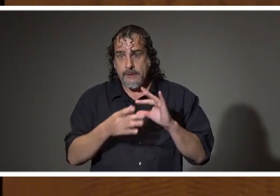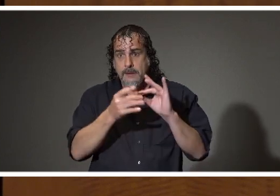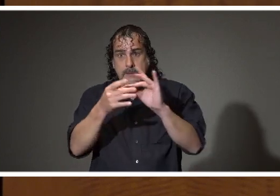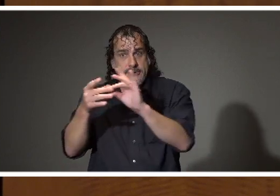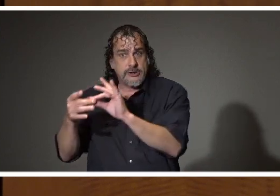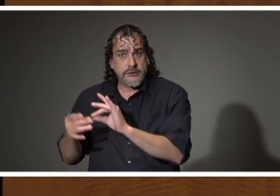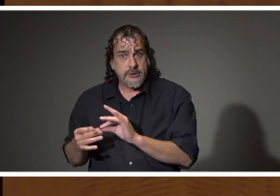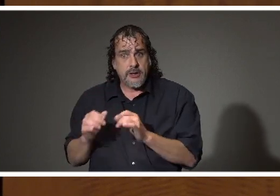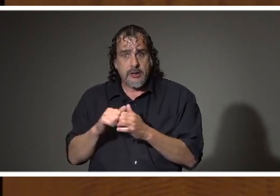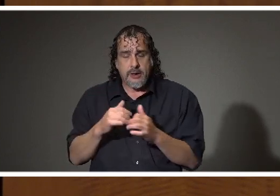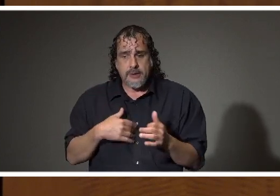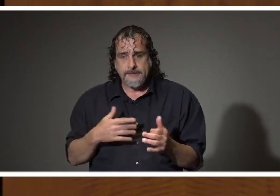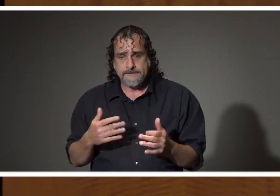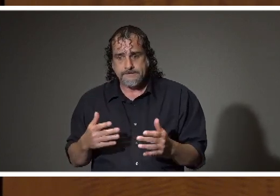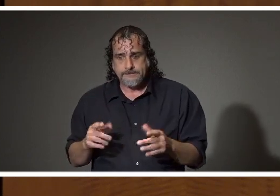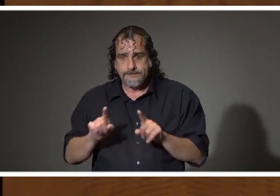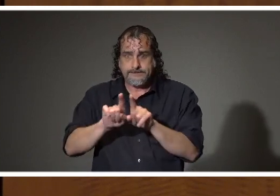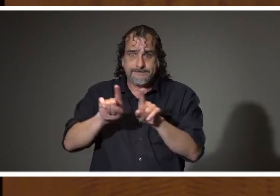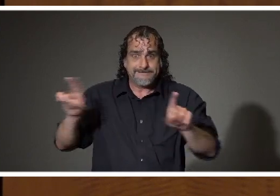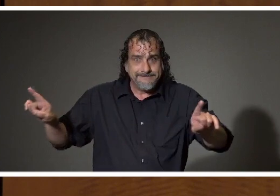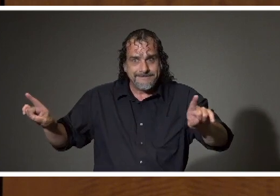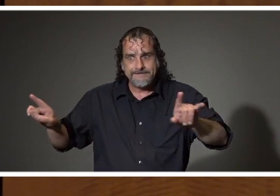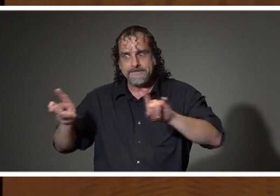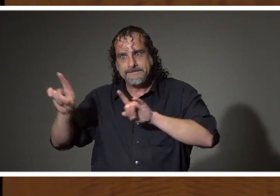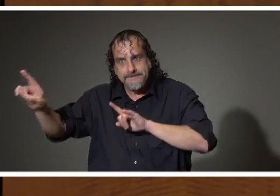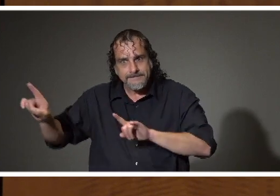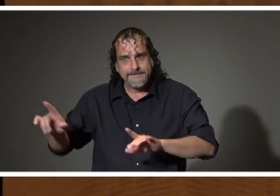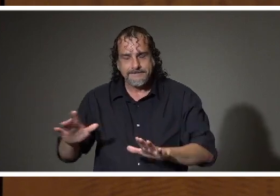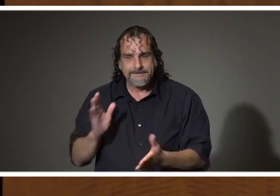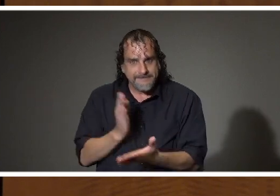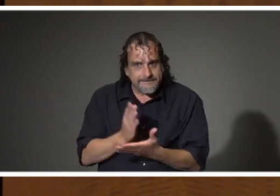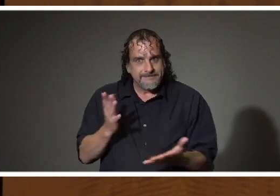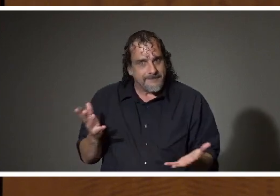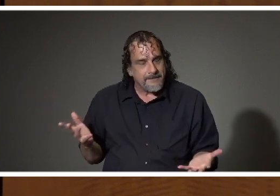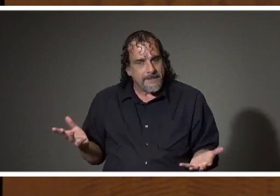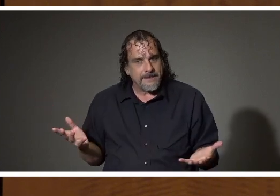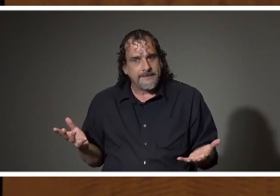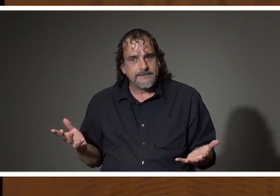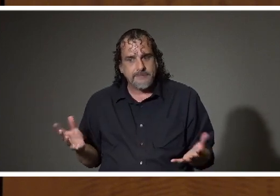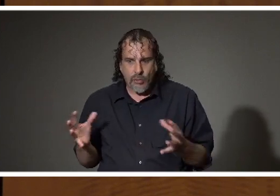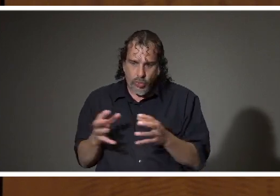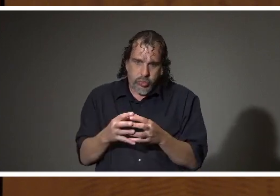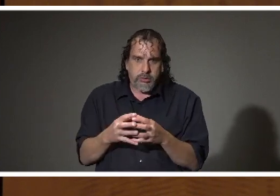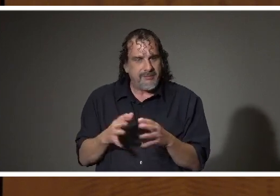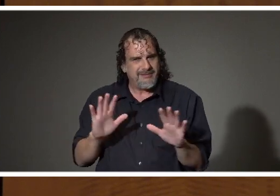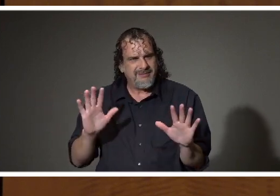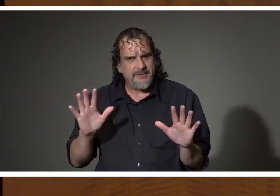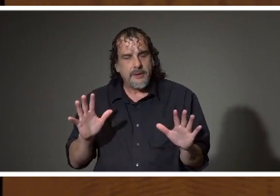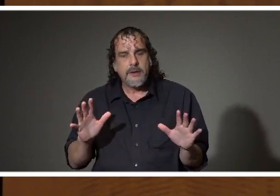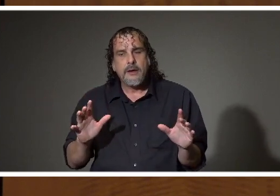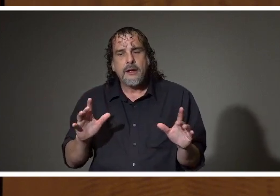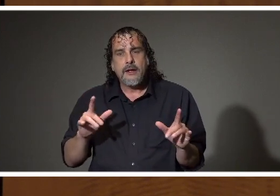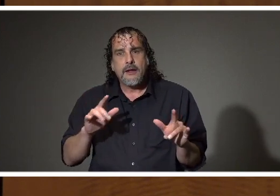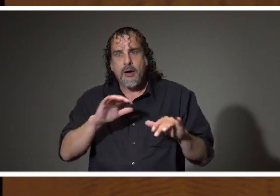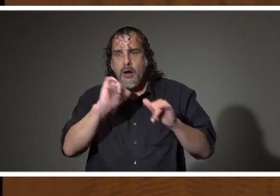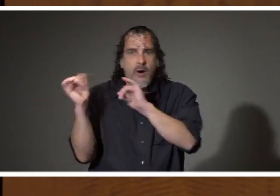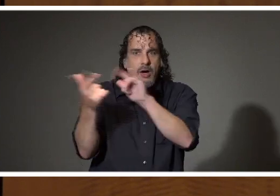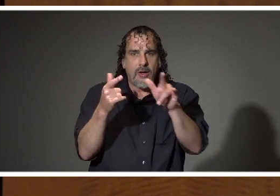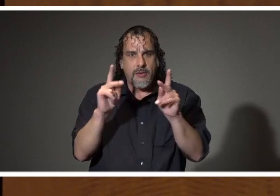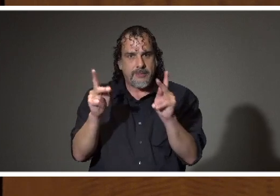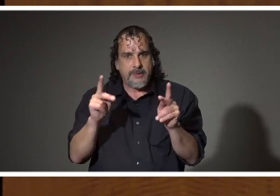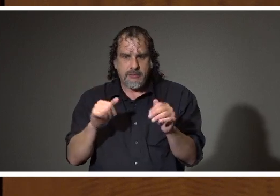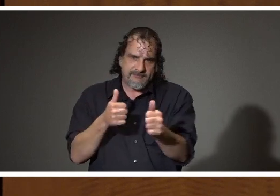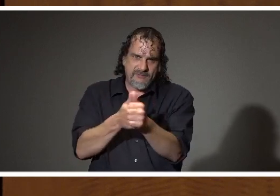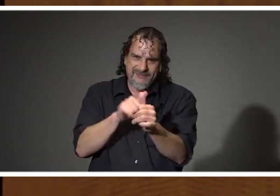of encouraging social distancing and other things are actually getting out to all of the people